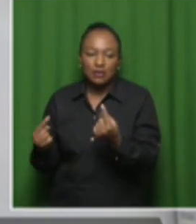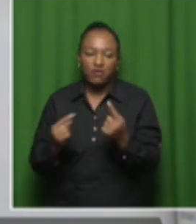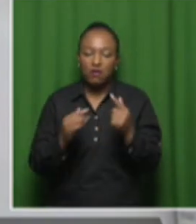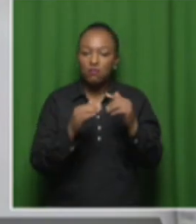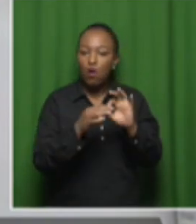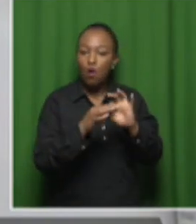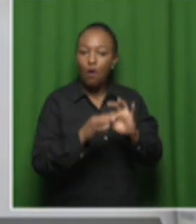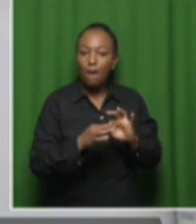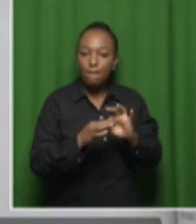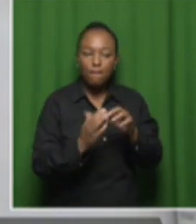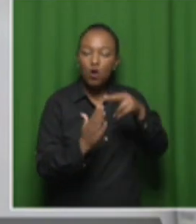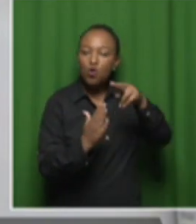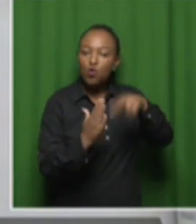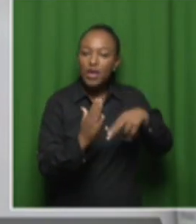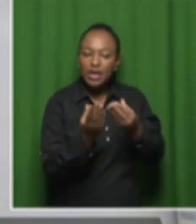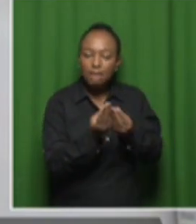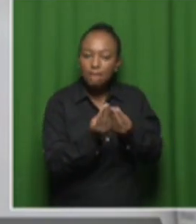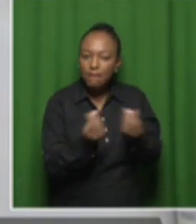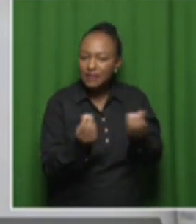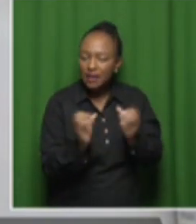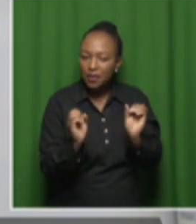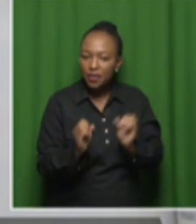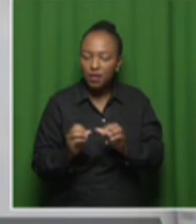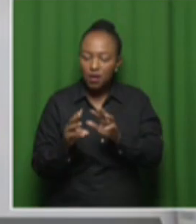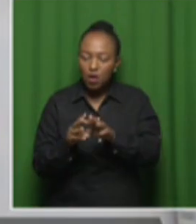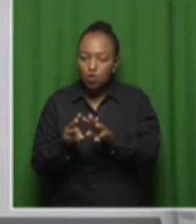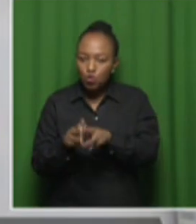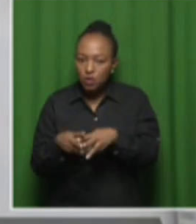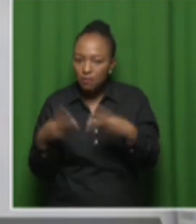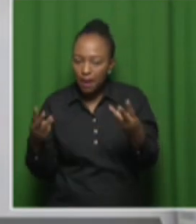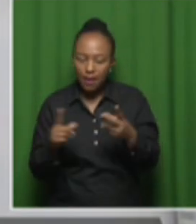form of reading material, be it a newspaper, be it fiction,